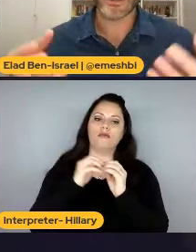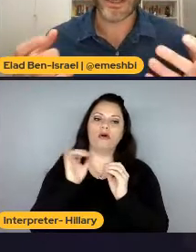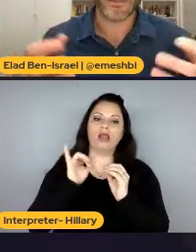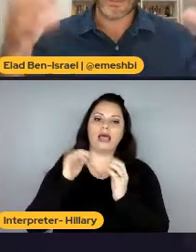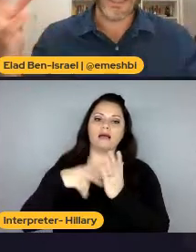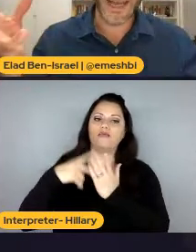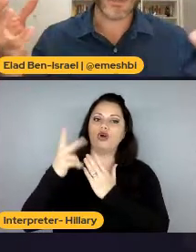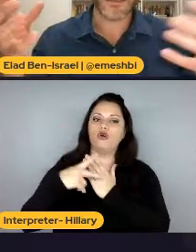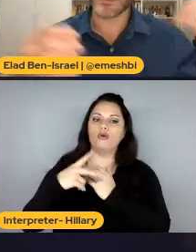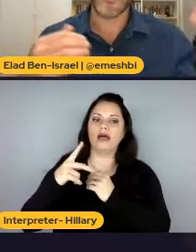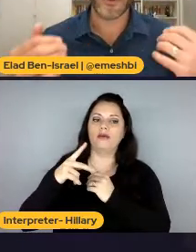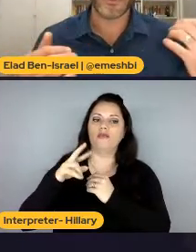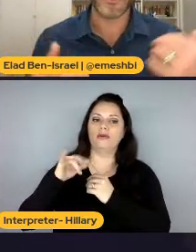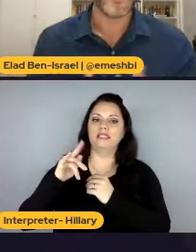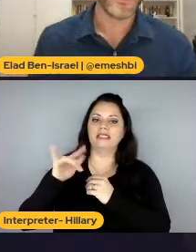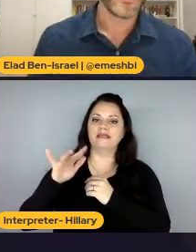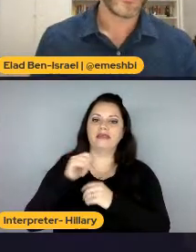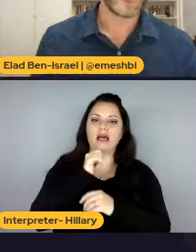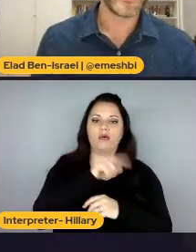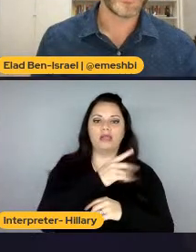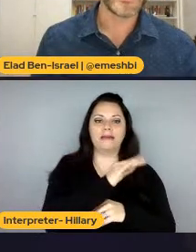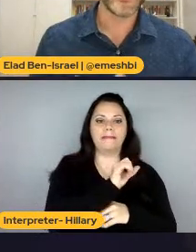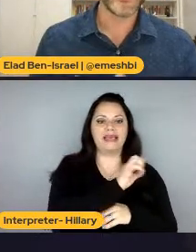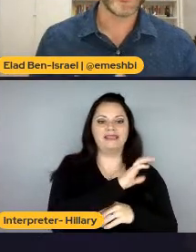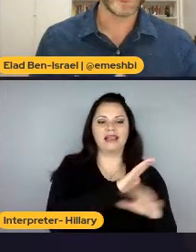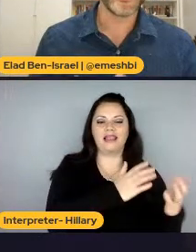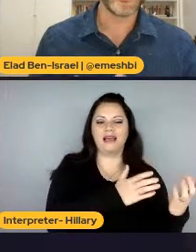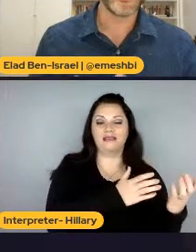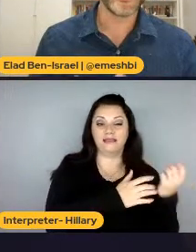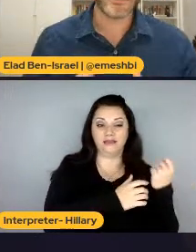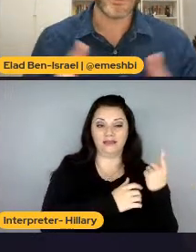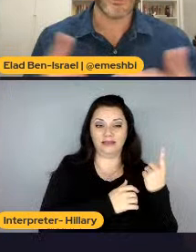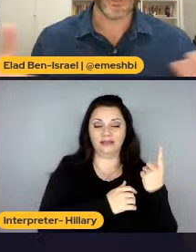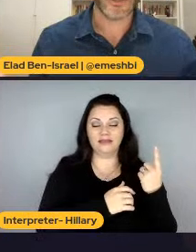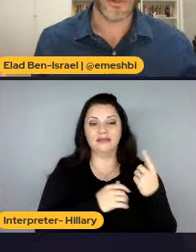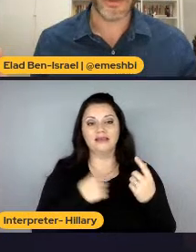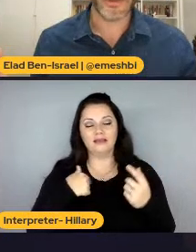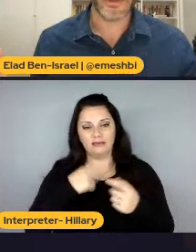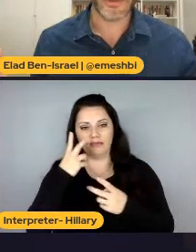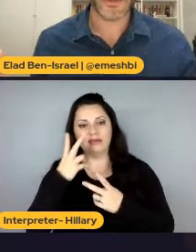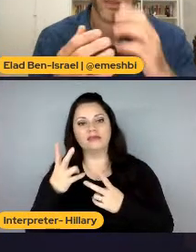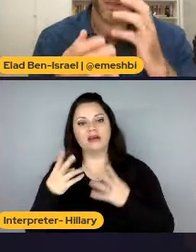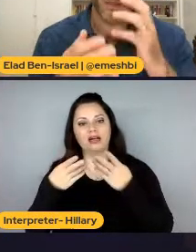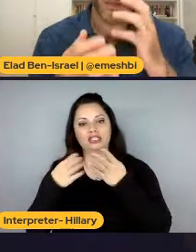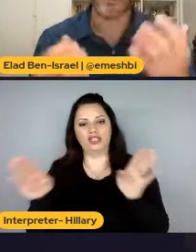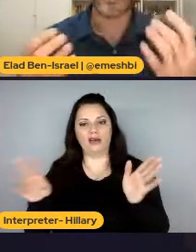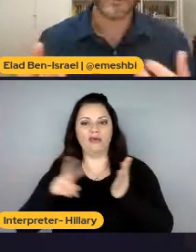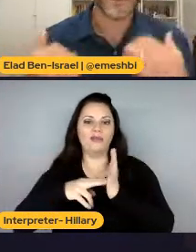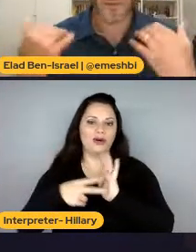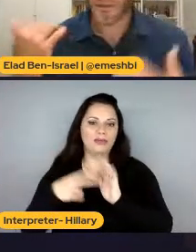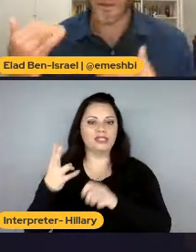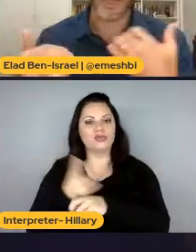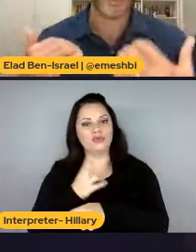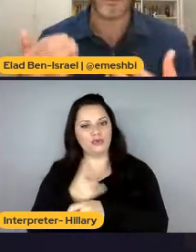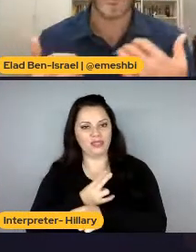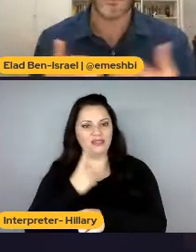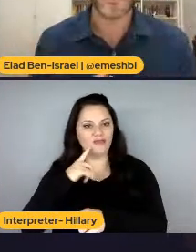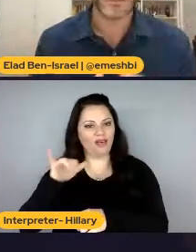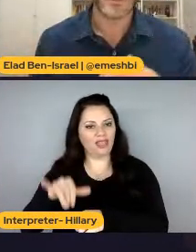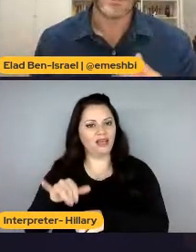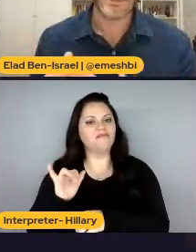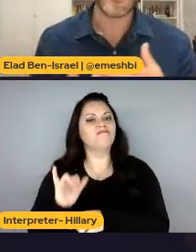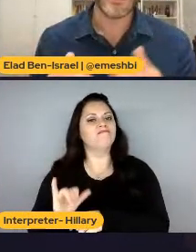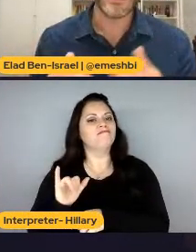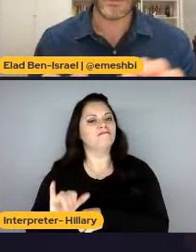and not just as a base class, if you will, because we are seeing this general purpose use of it. And so we're looking